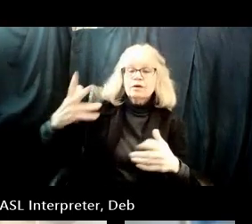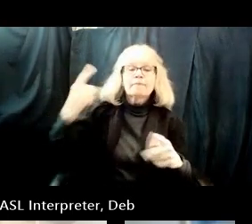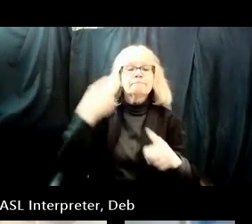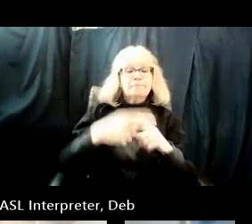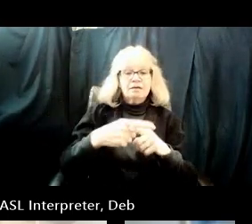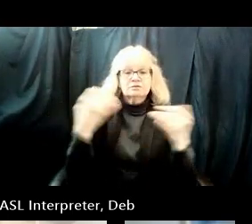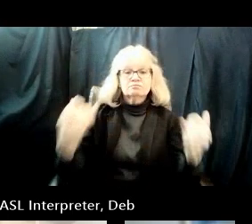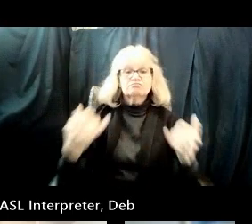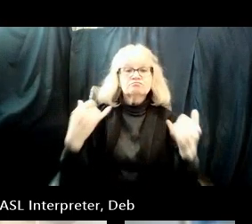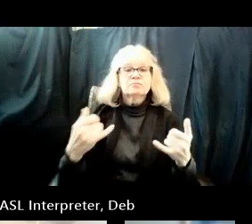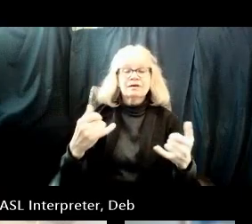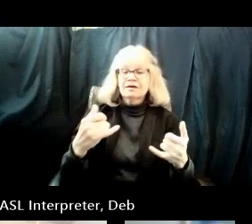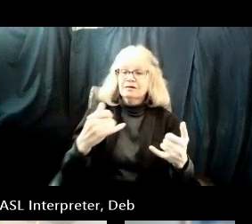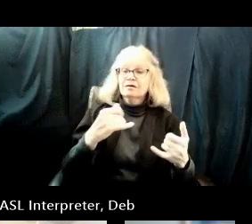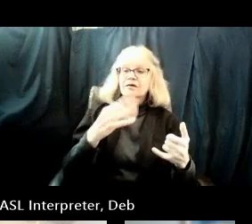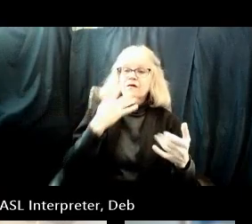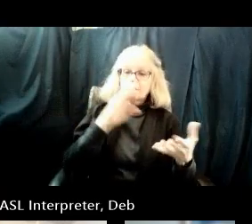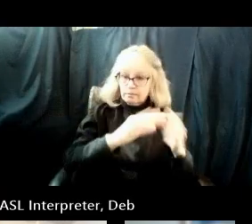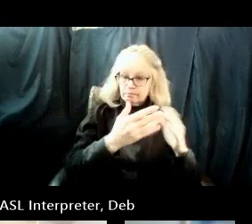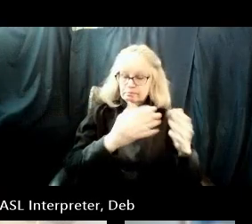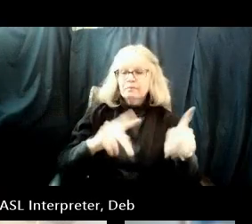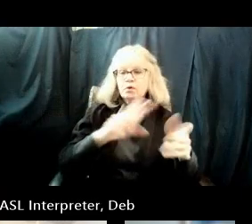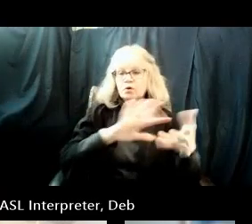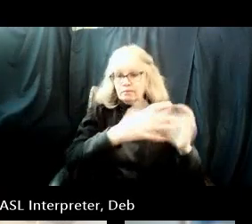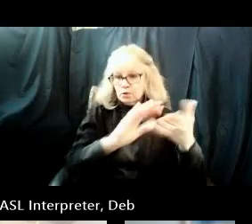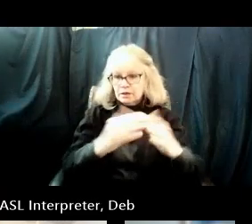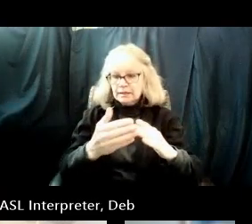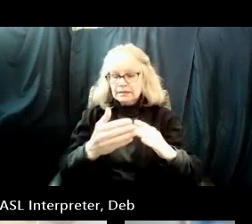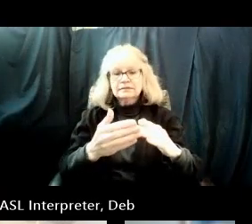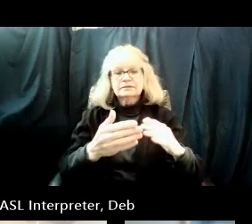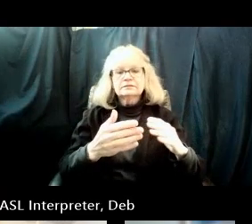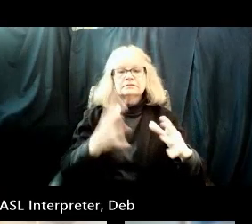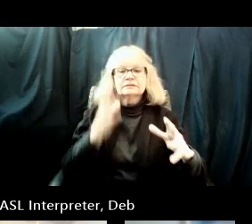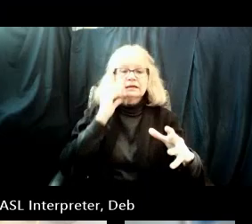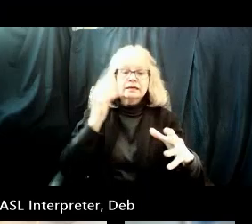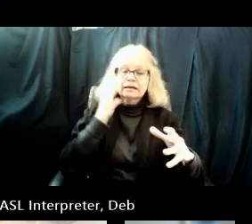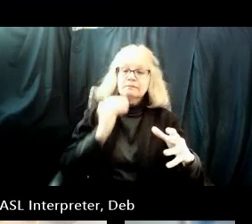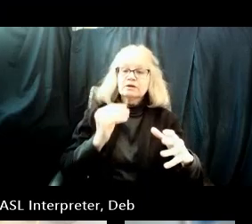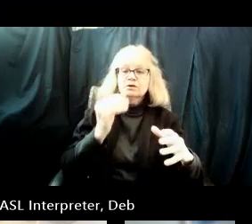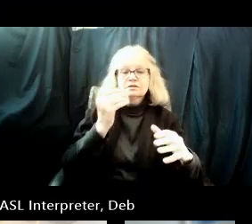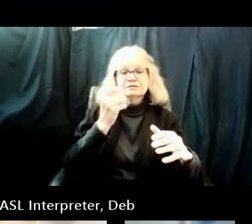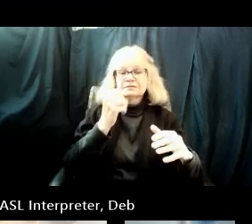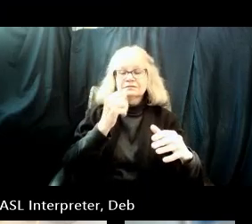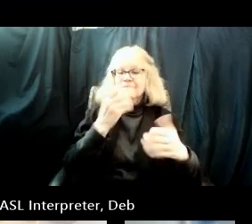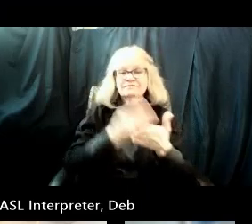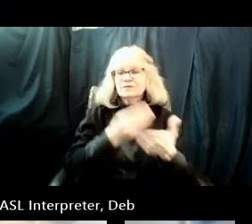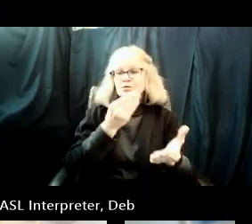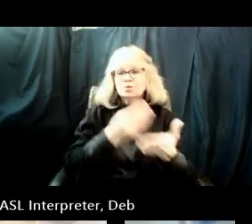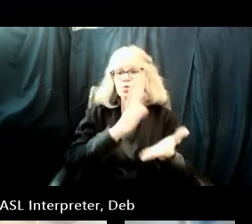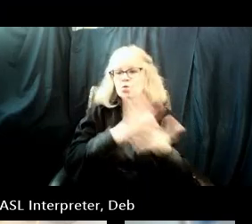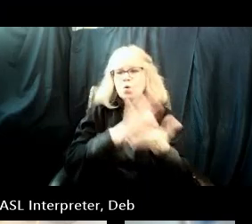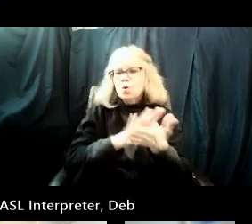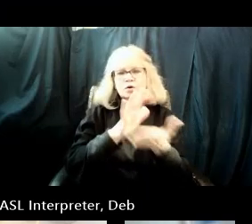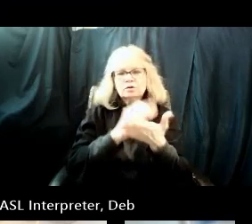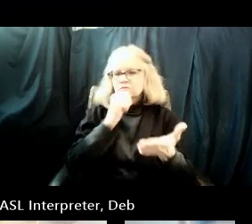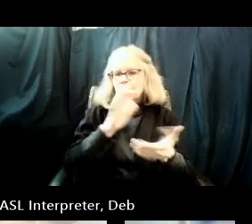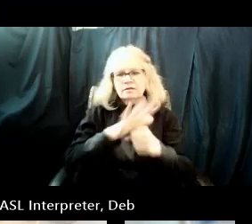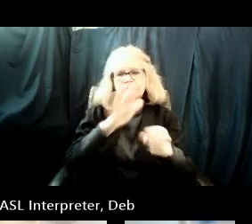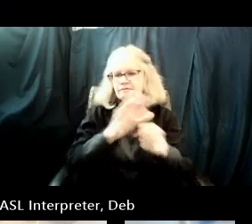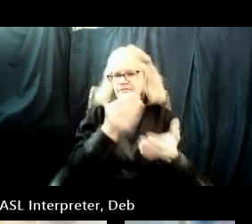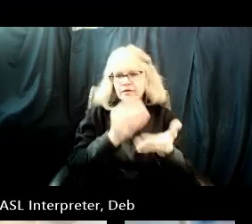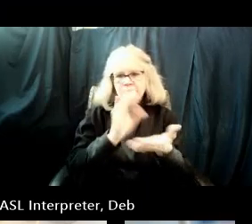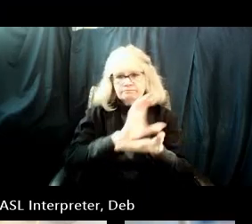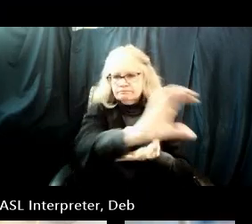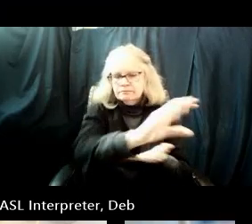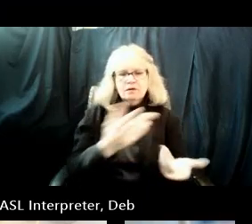because of discriminatory practices and policies, experience underfunded schools, fewer educational